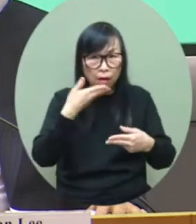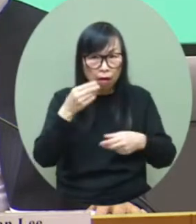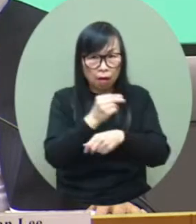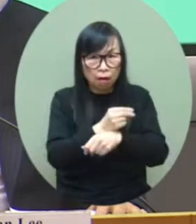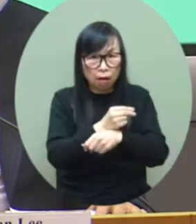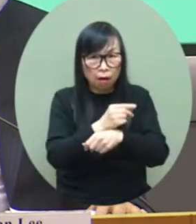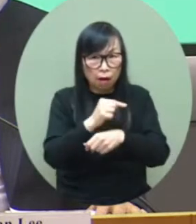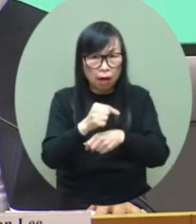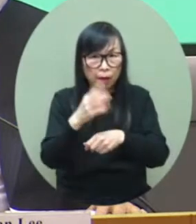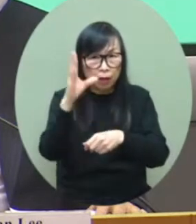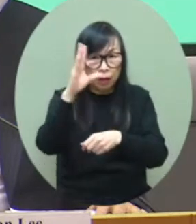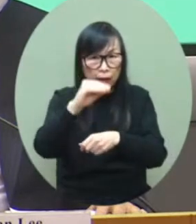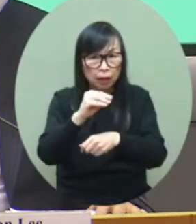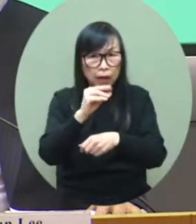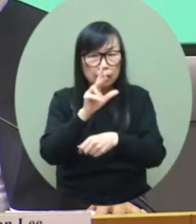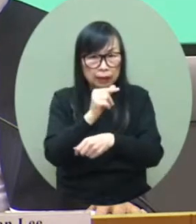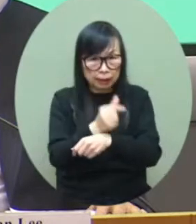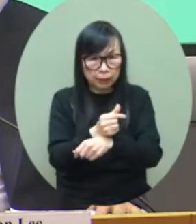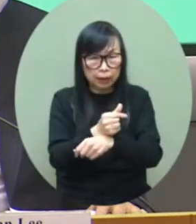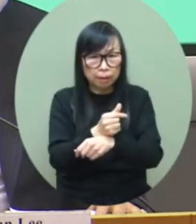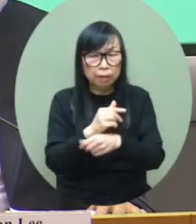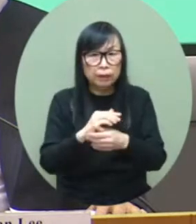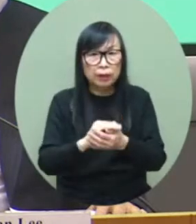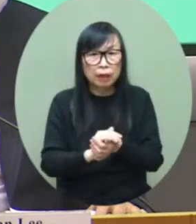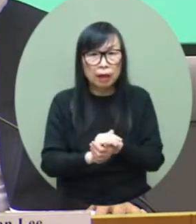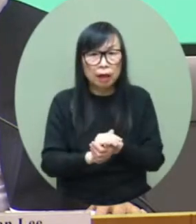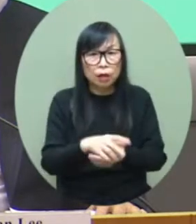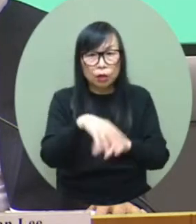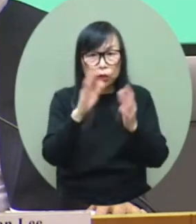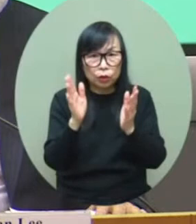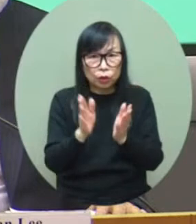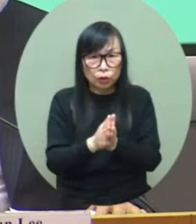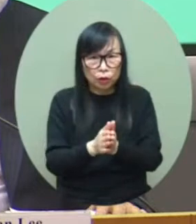Yun Wai BCP, it will be open from 7 a.m. to 10 p.m.